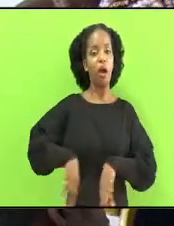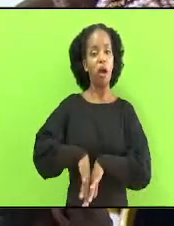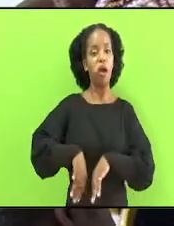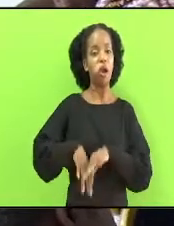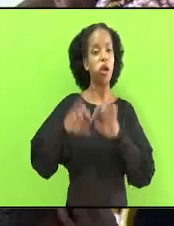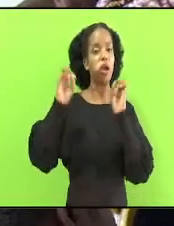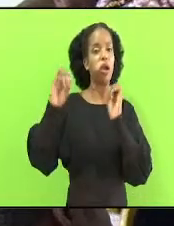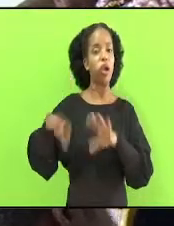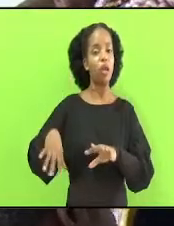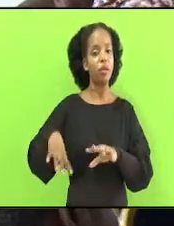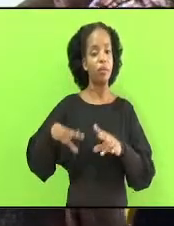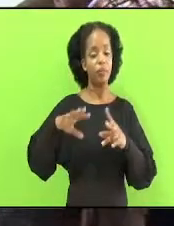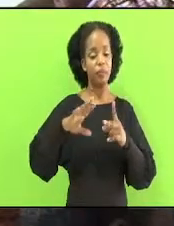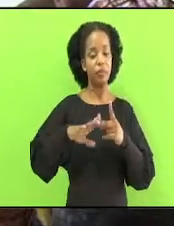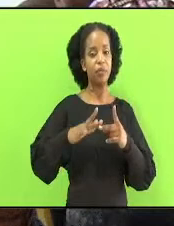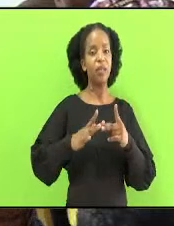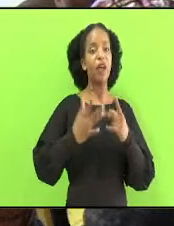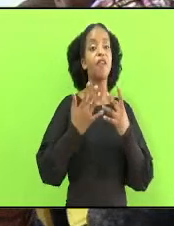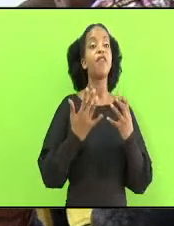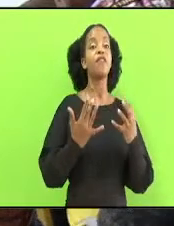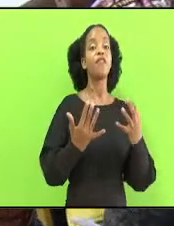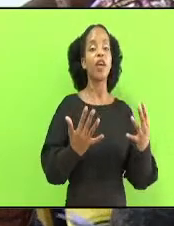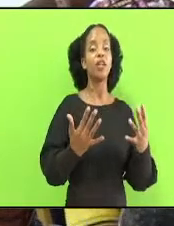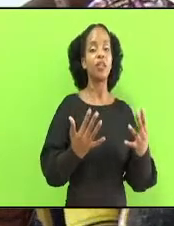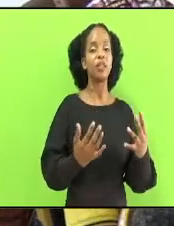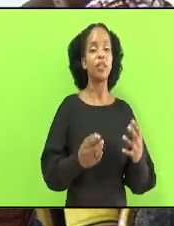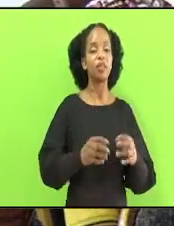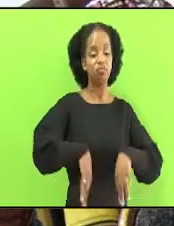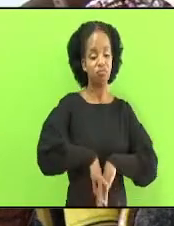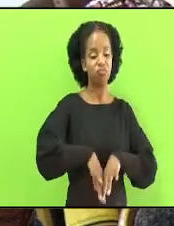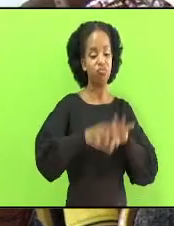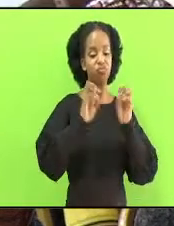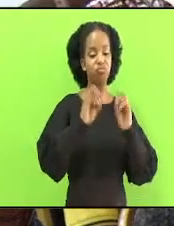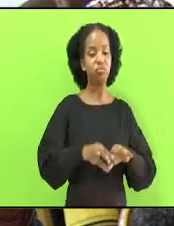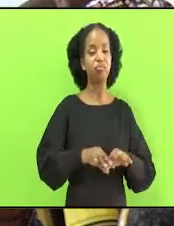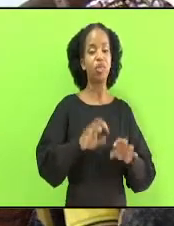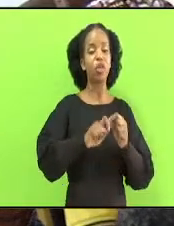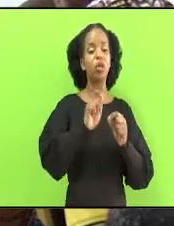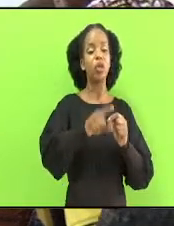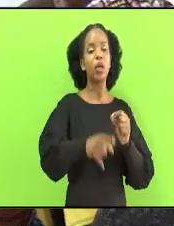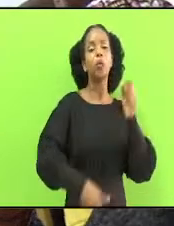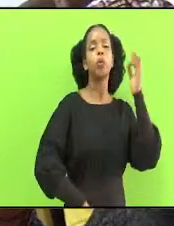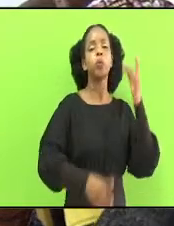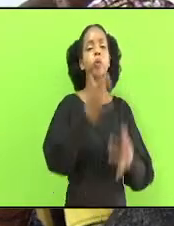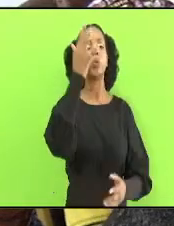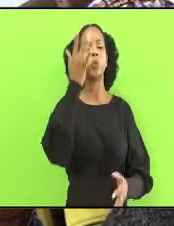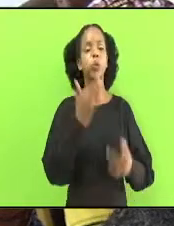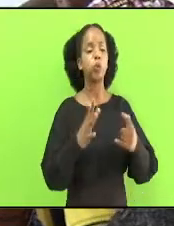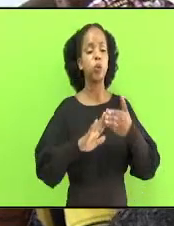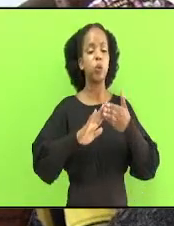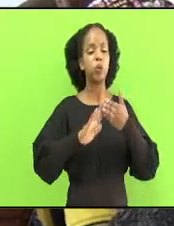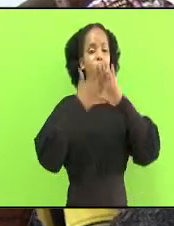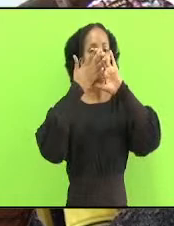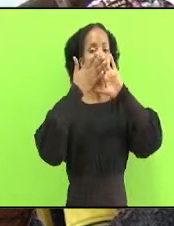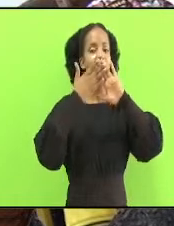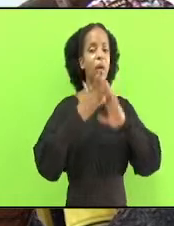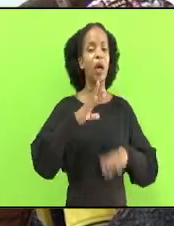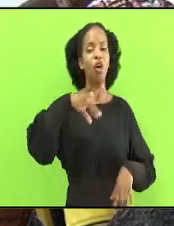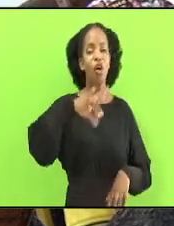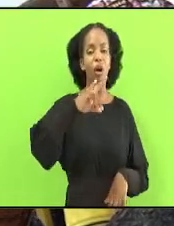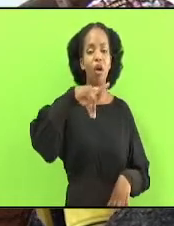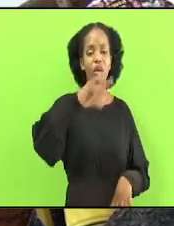fires, they end up being field fires which damage our crops and kill animals